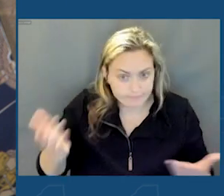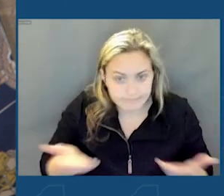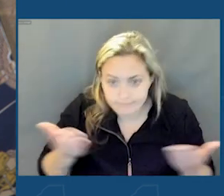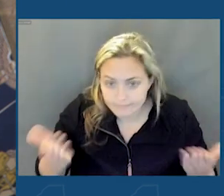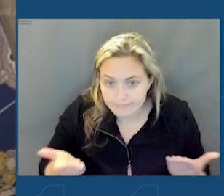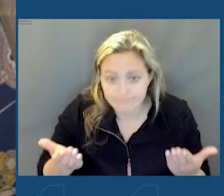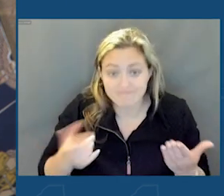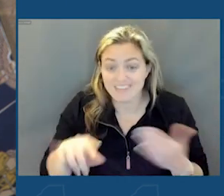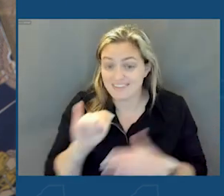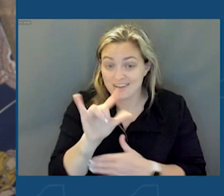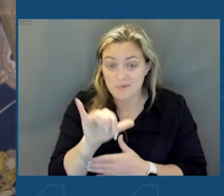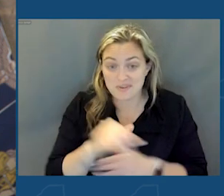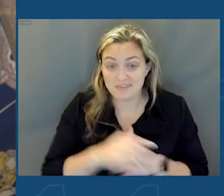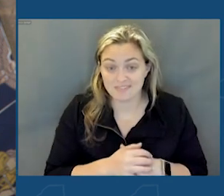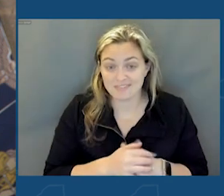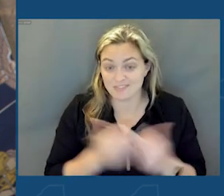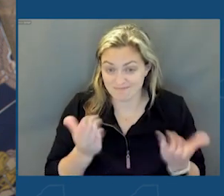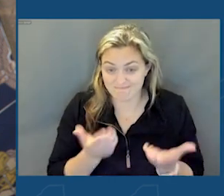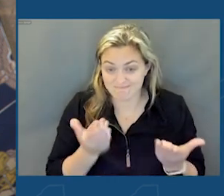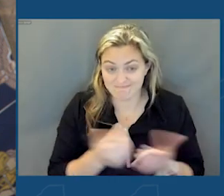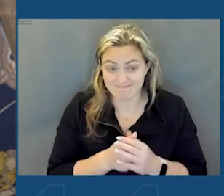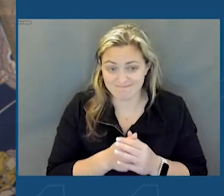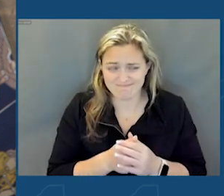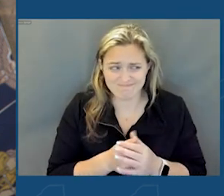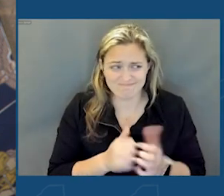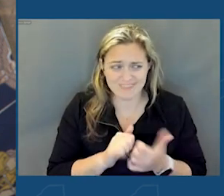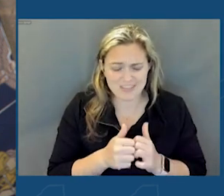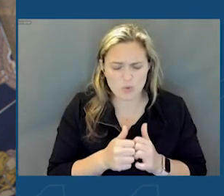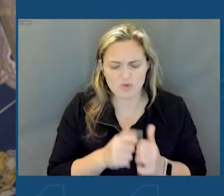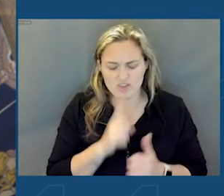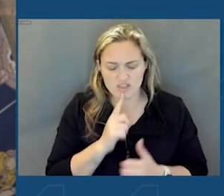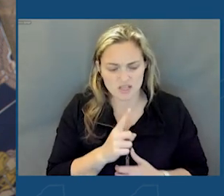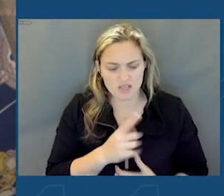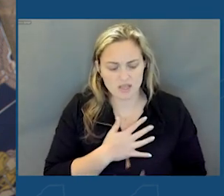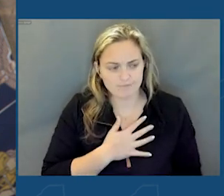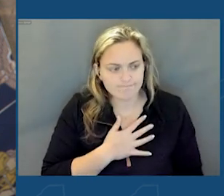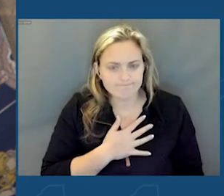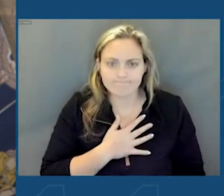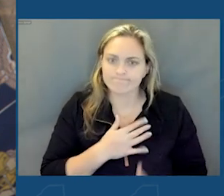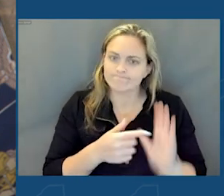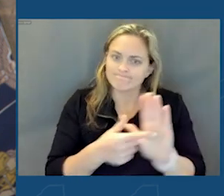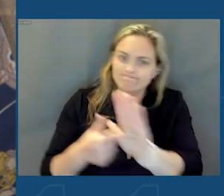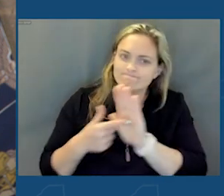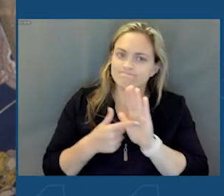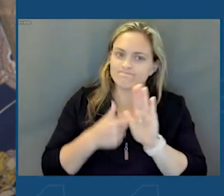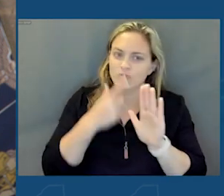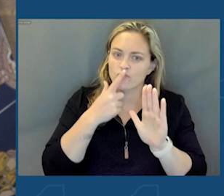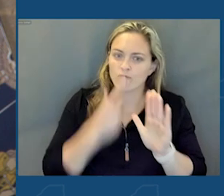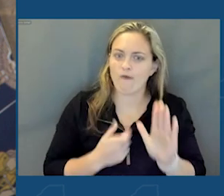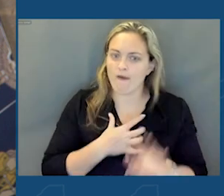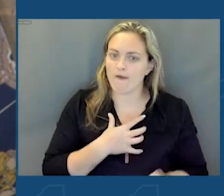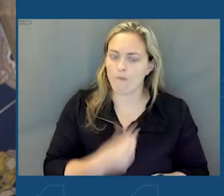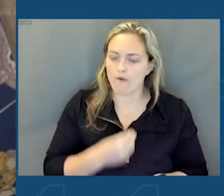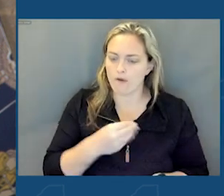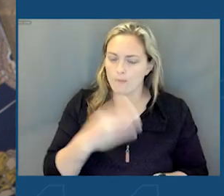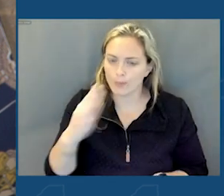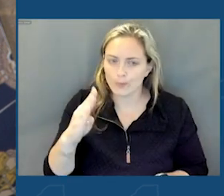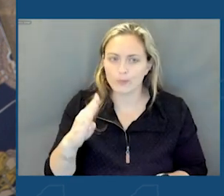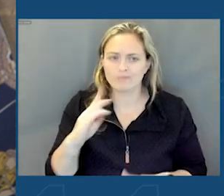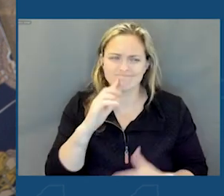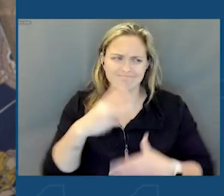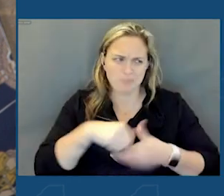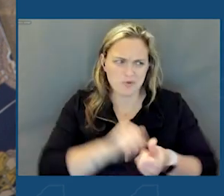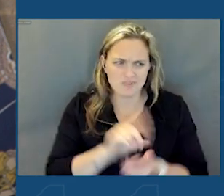great county. That's why we bleed red, white, and blue here. This is part of our DNA as